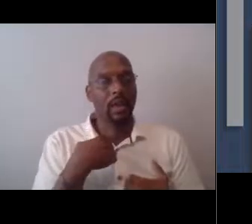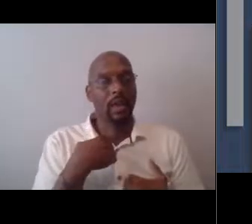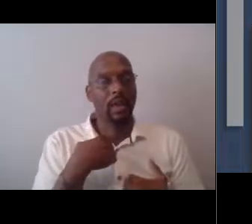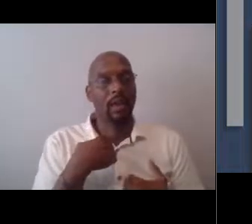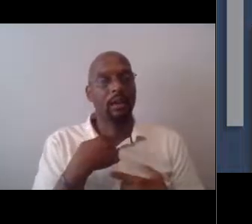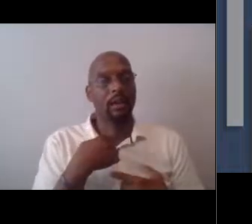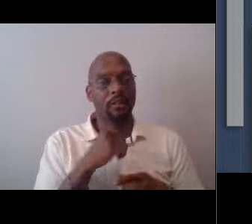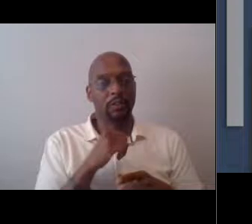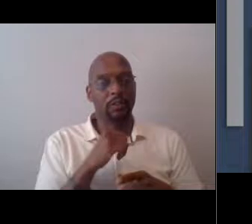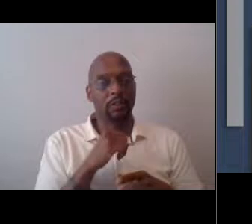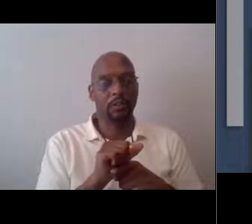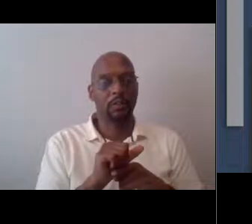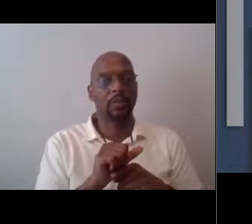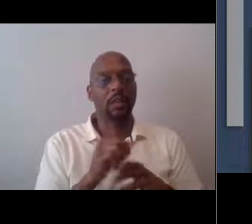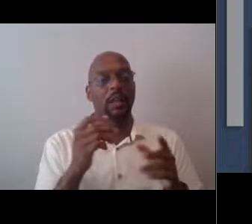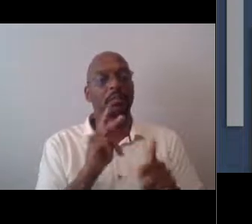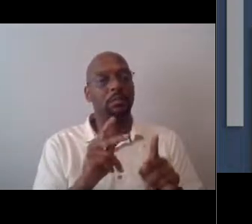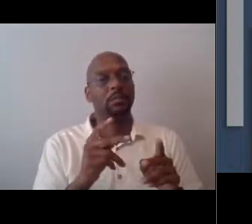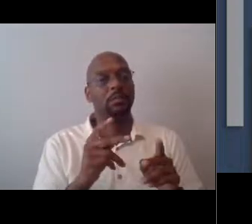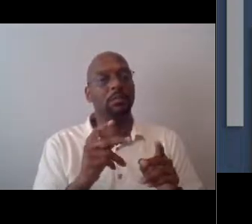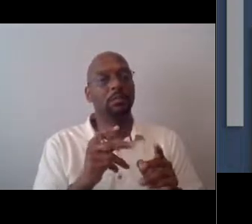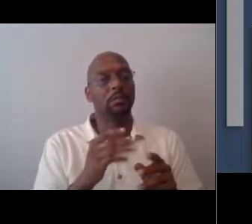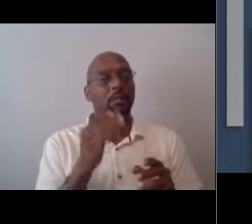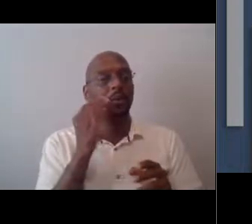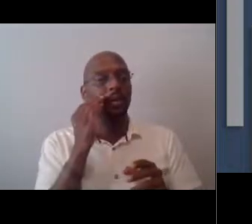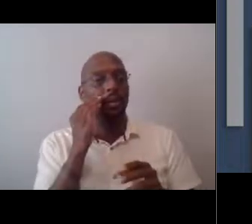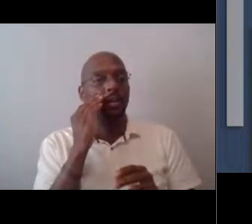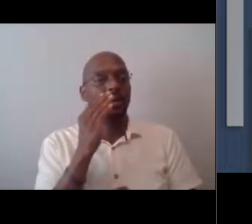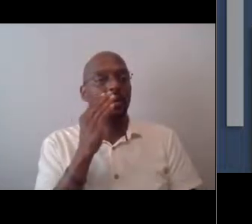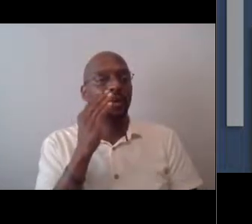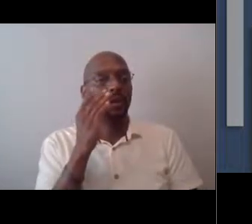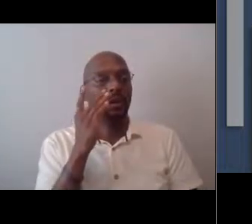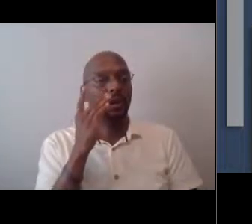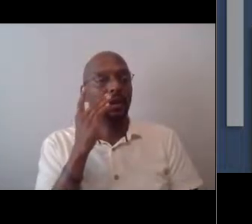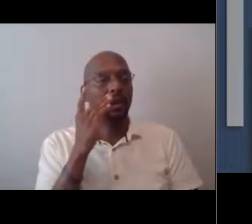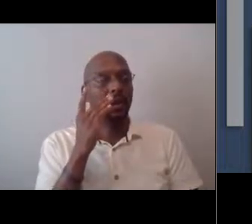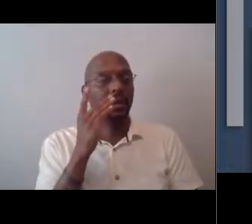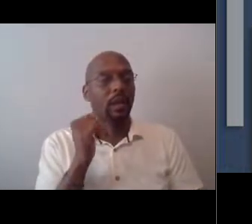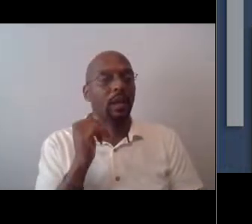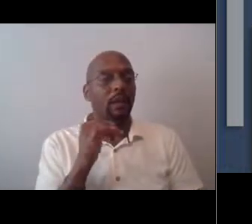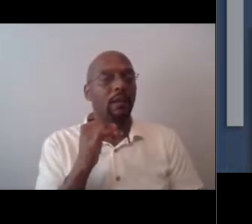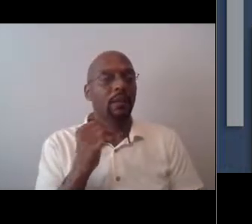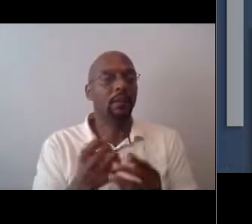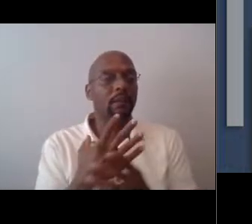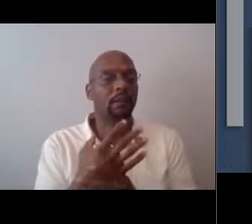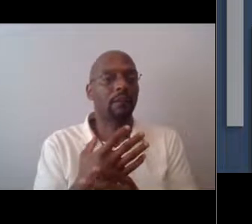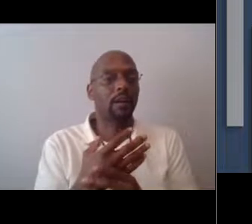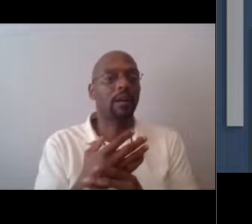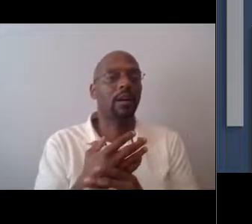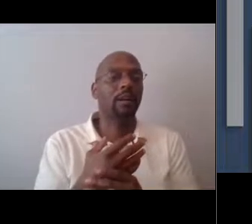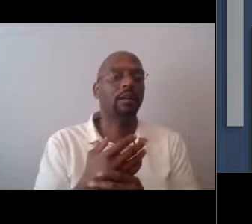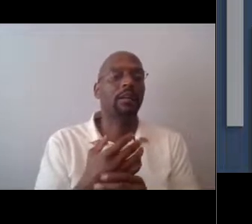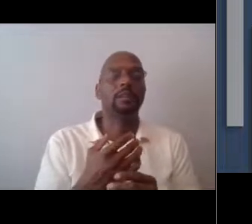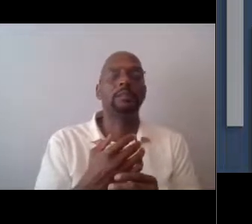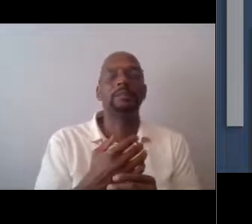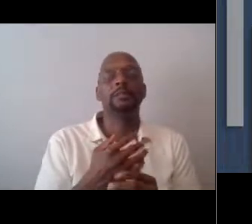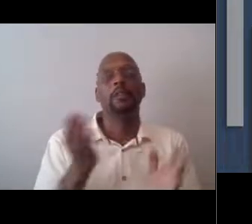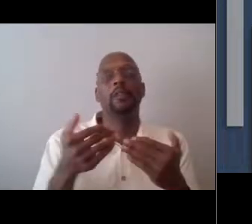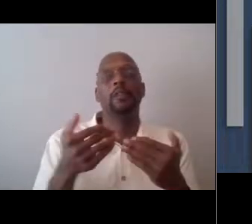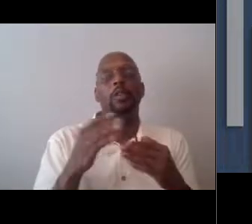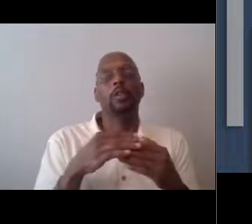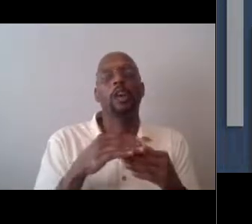for a while. We know that Cal Enviro Screen has issues picking up low income populations in some wealthy